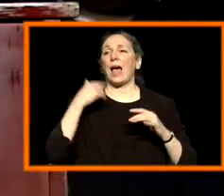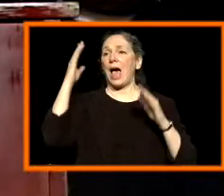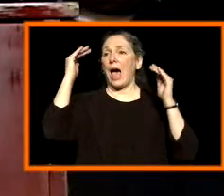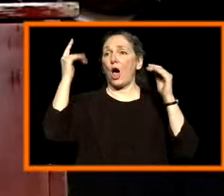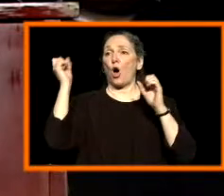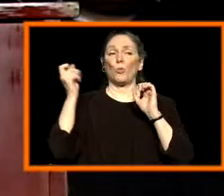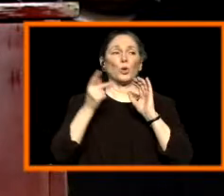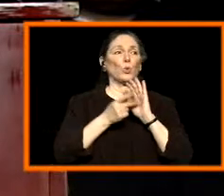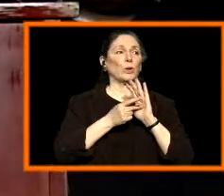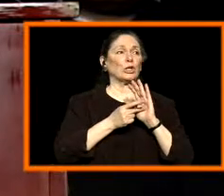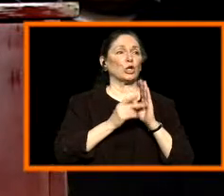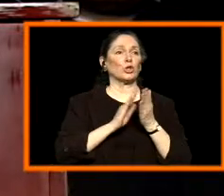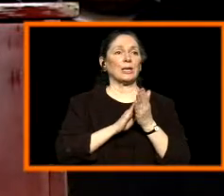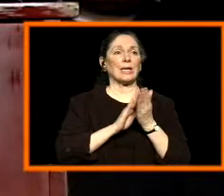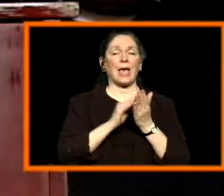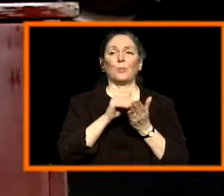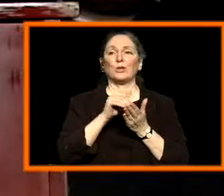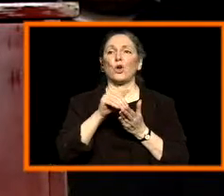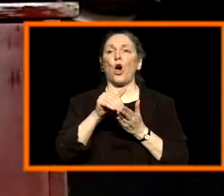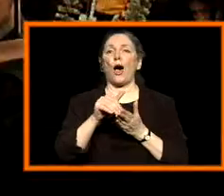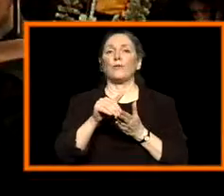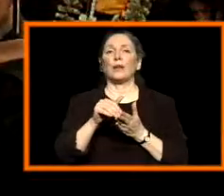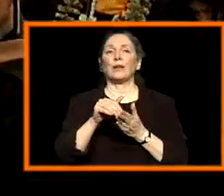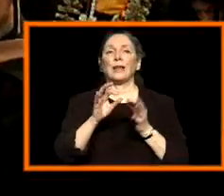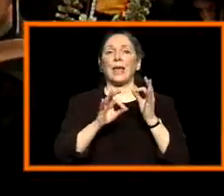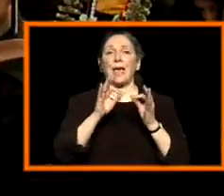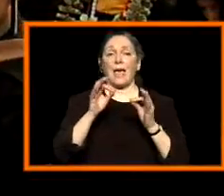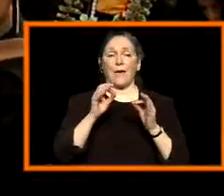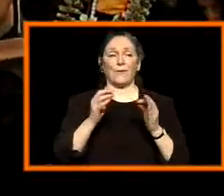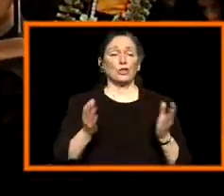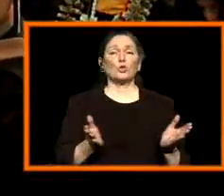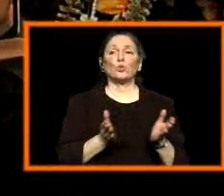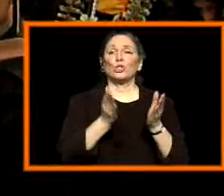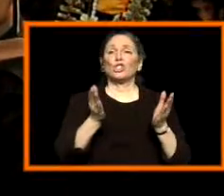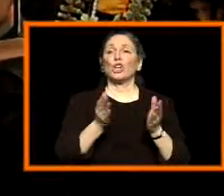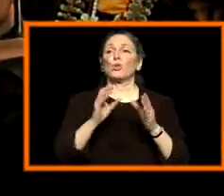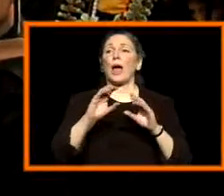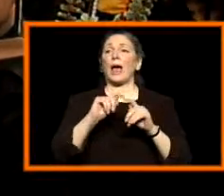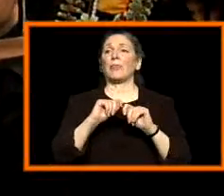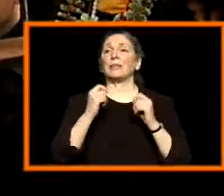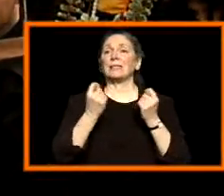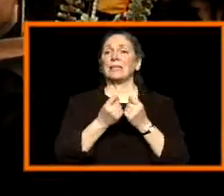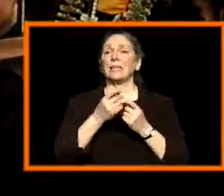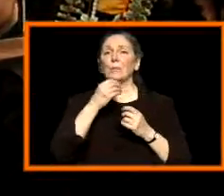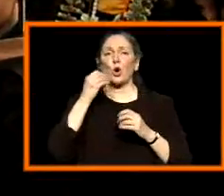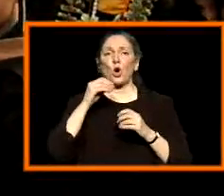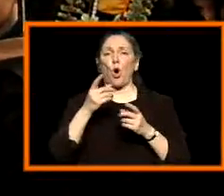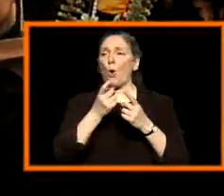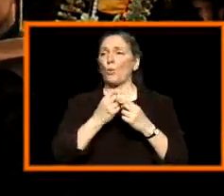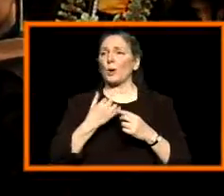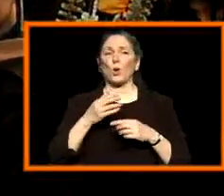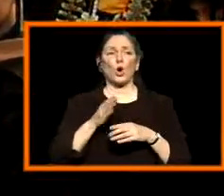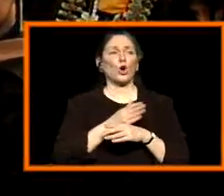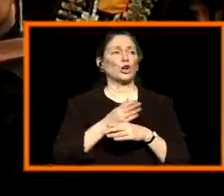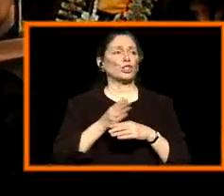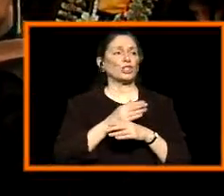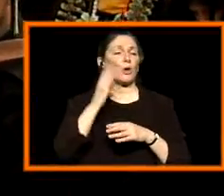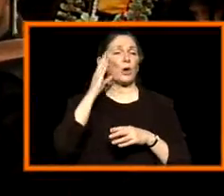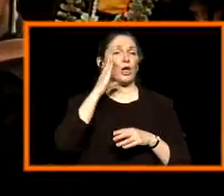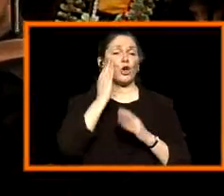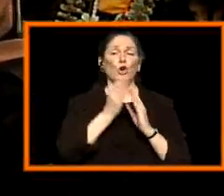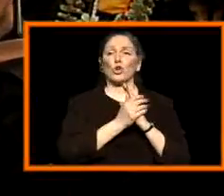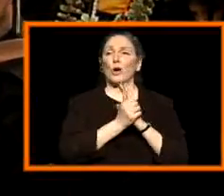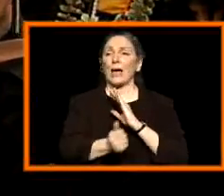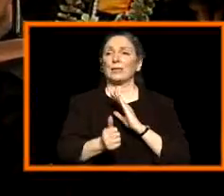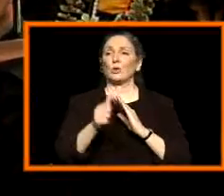will return to campus often, whether it's cheering our teams at homecoming or sharing your expertise